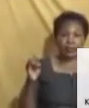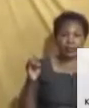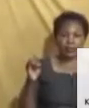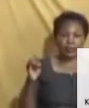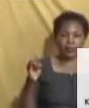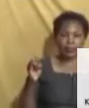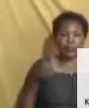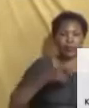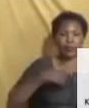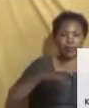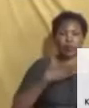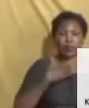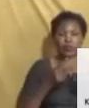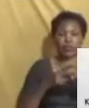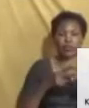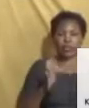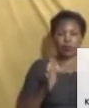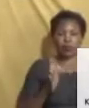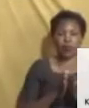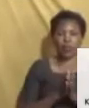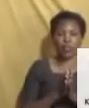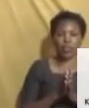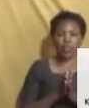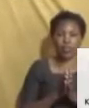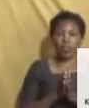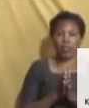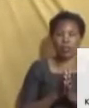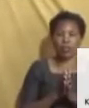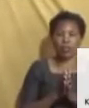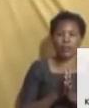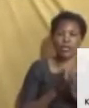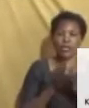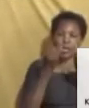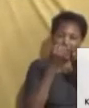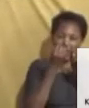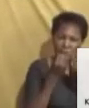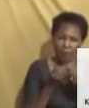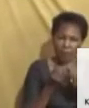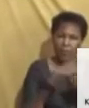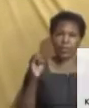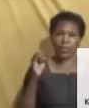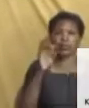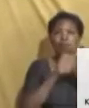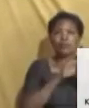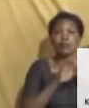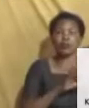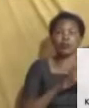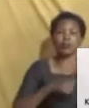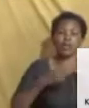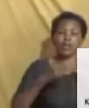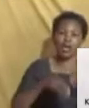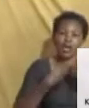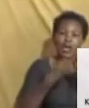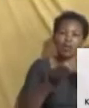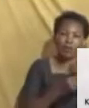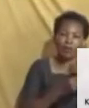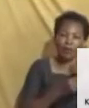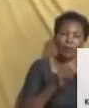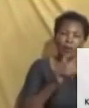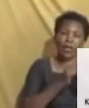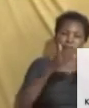We will start with the Independence Constitution. I will call it the